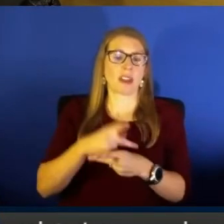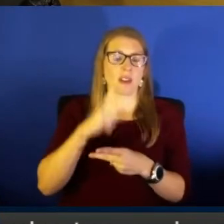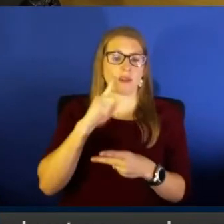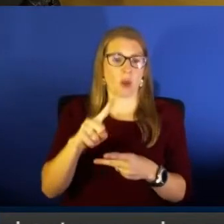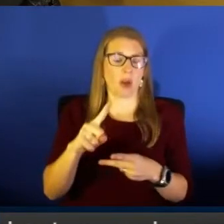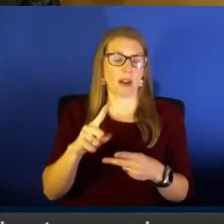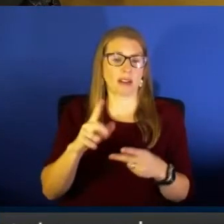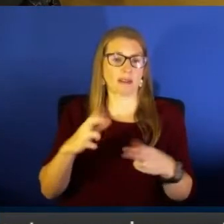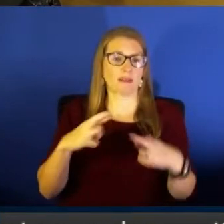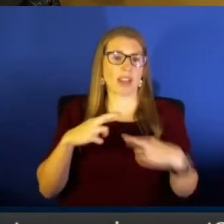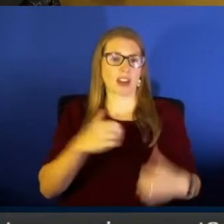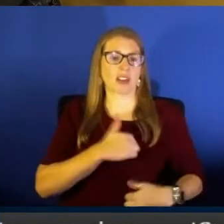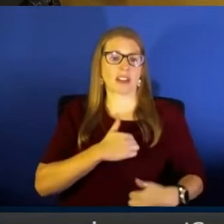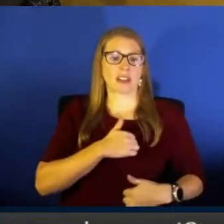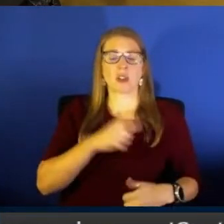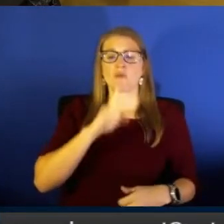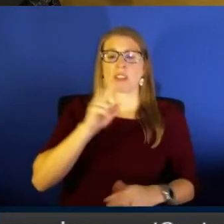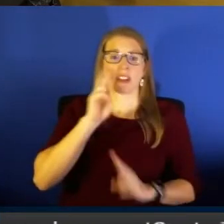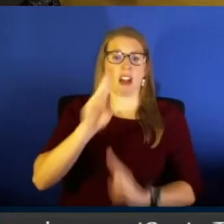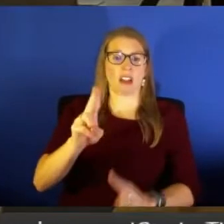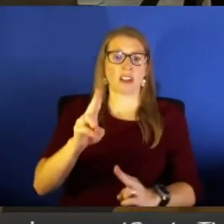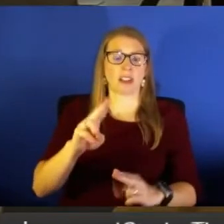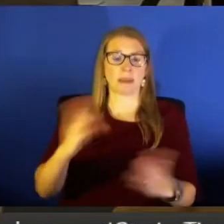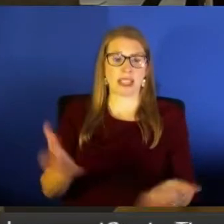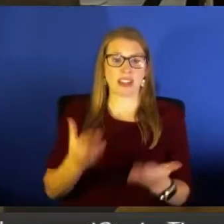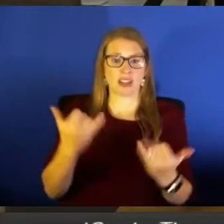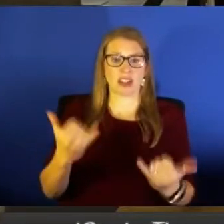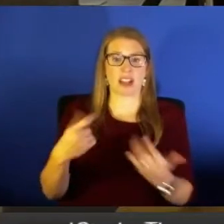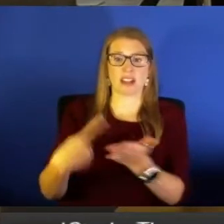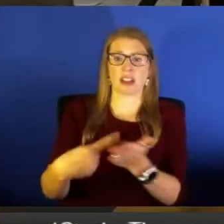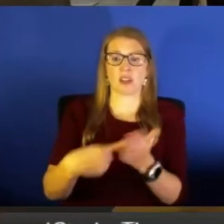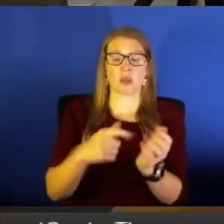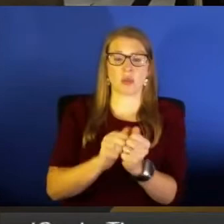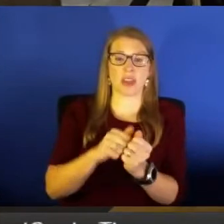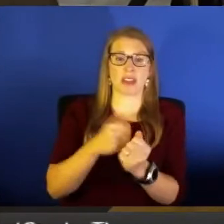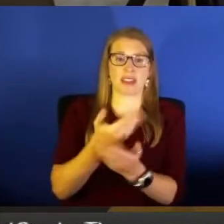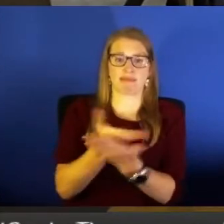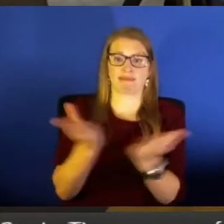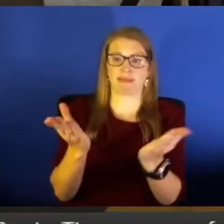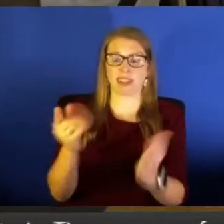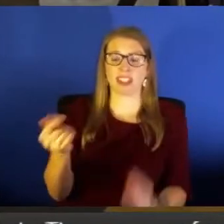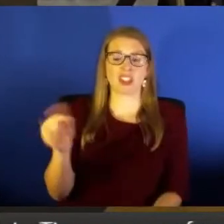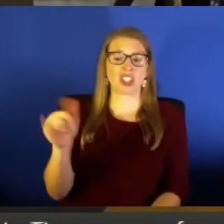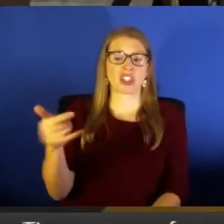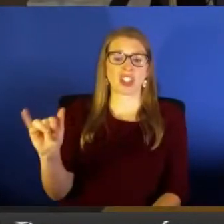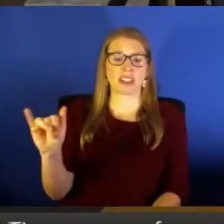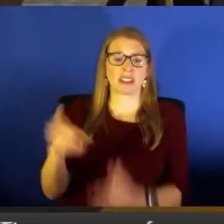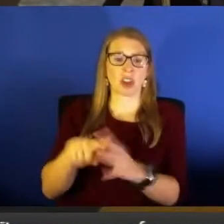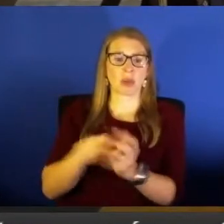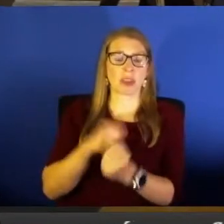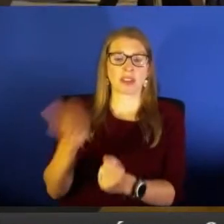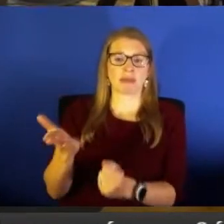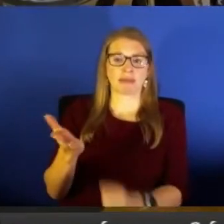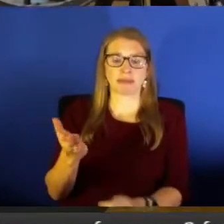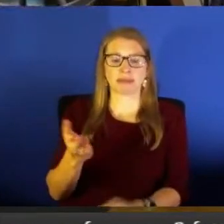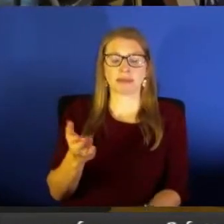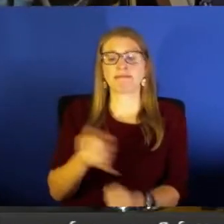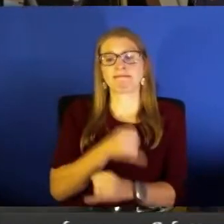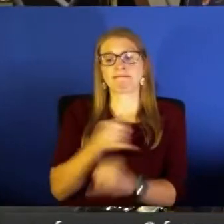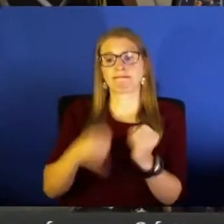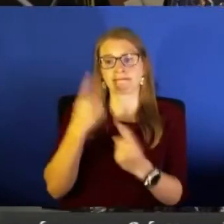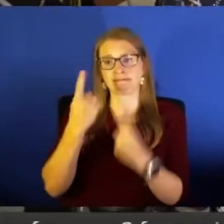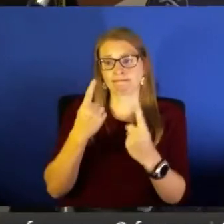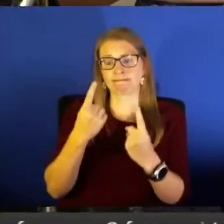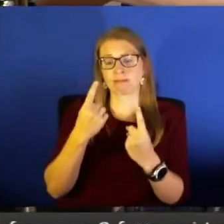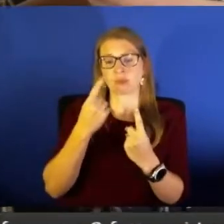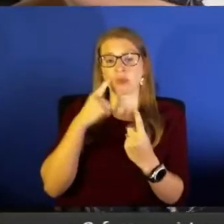an honor to be out here today and talk with all of these folks. Gigi, I'm going to start with you. Just some final thoughts of what you want our folks and our entire community